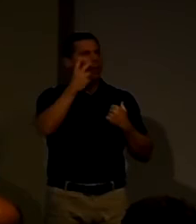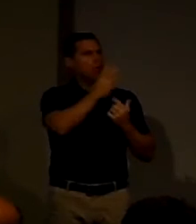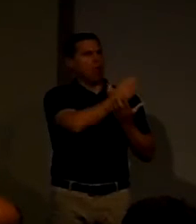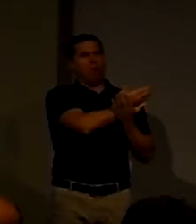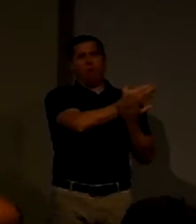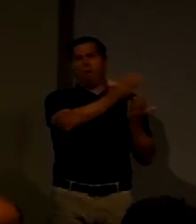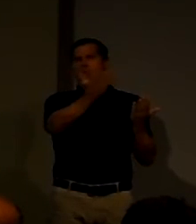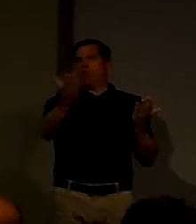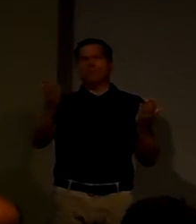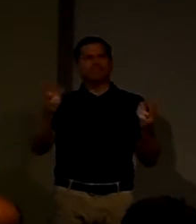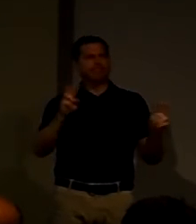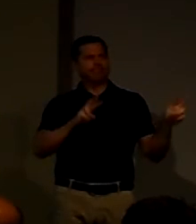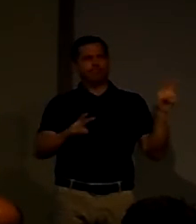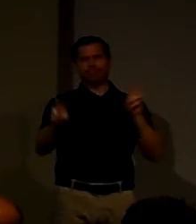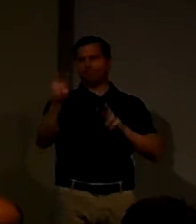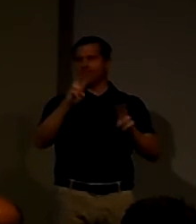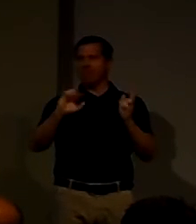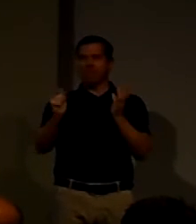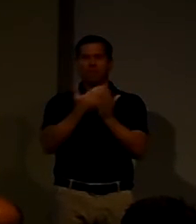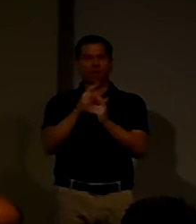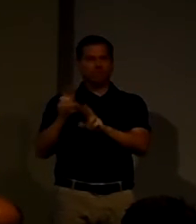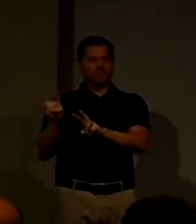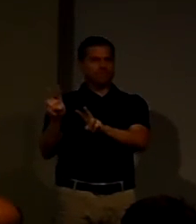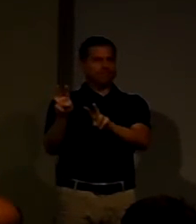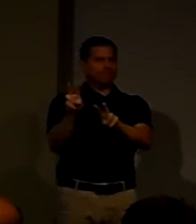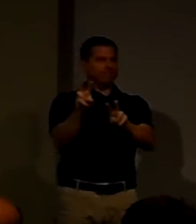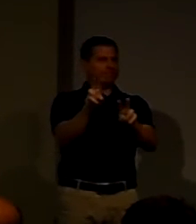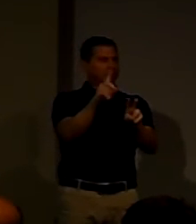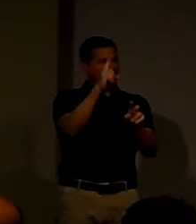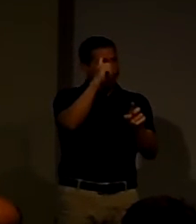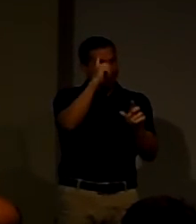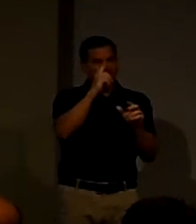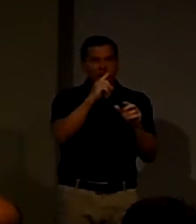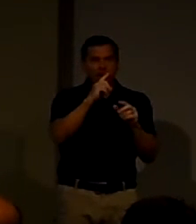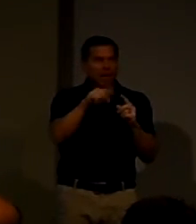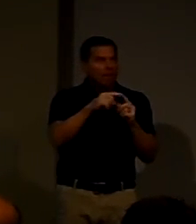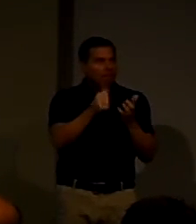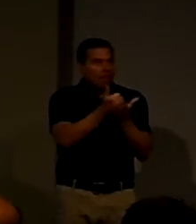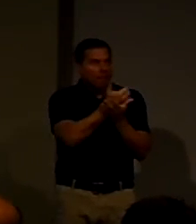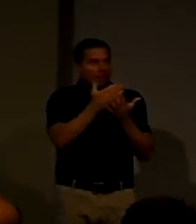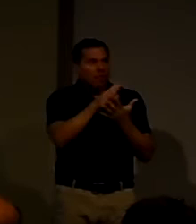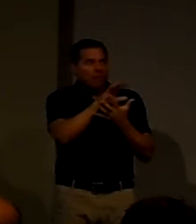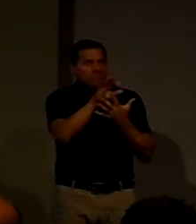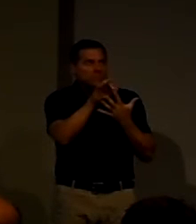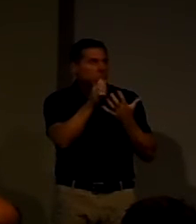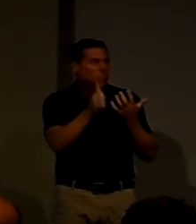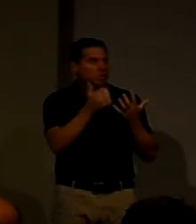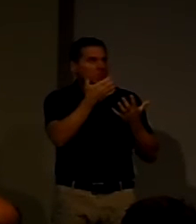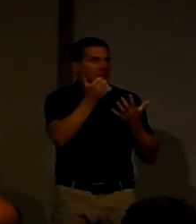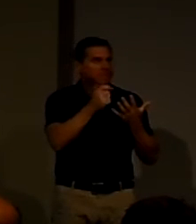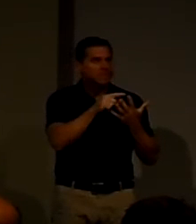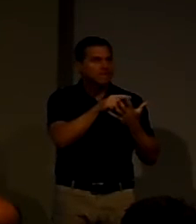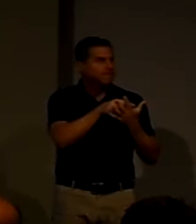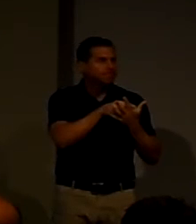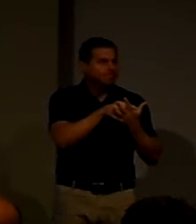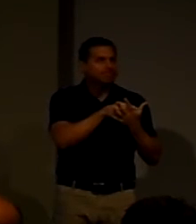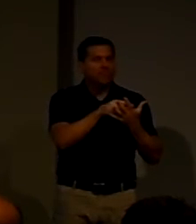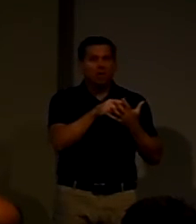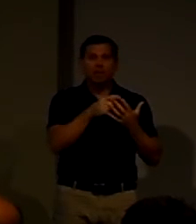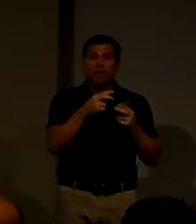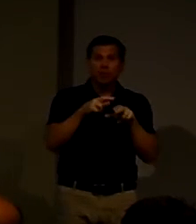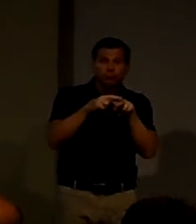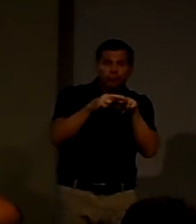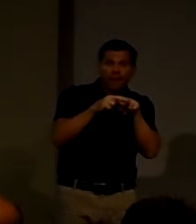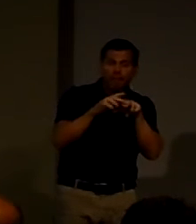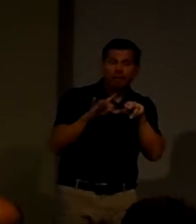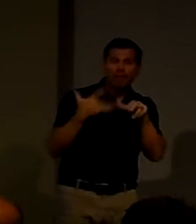means we've got to examine, we've got to analyze, we've got to think about every option out there. We've got to think about light rail, we've got